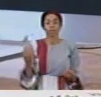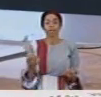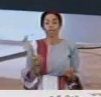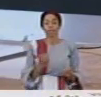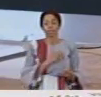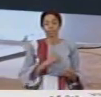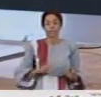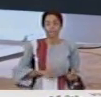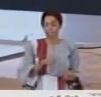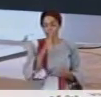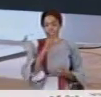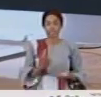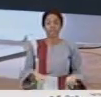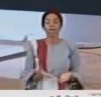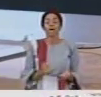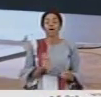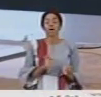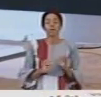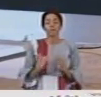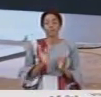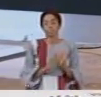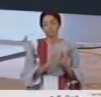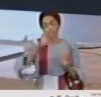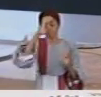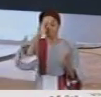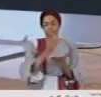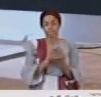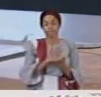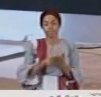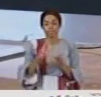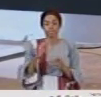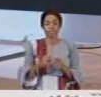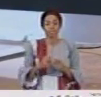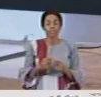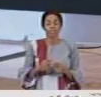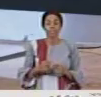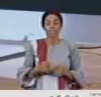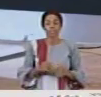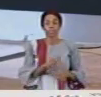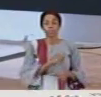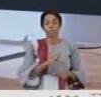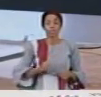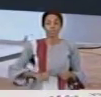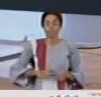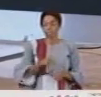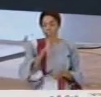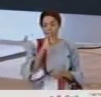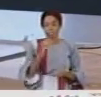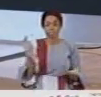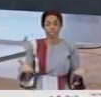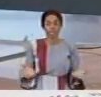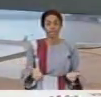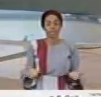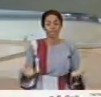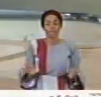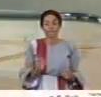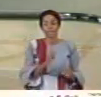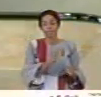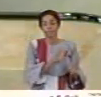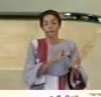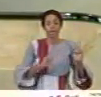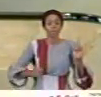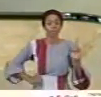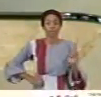Oh, Emmanuel is here, let us praise his holy name. Emmanuel is here.